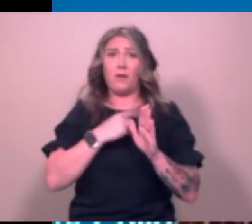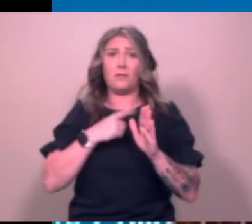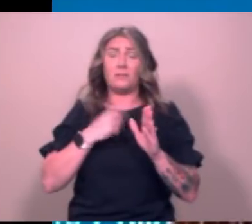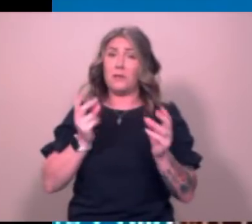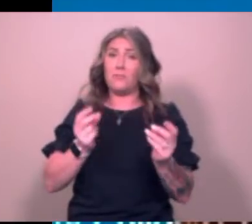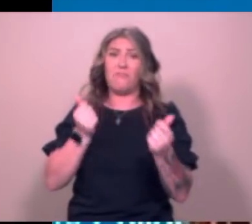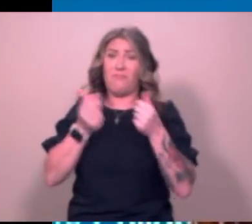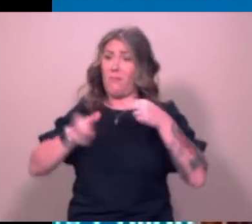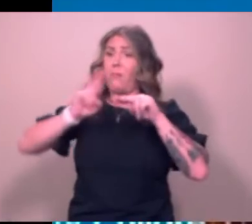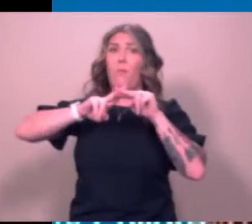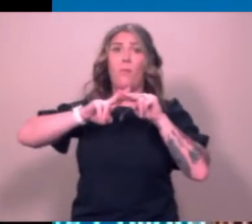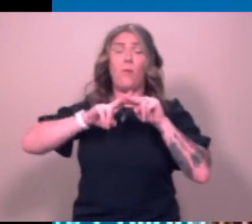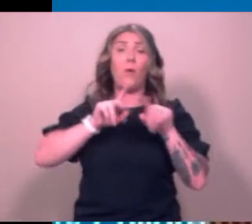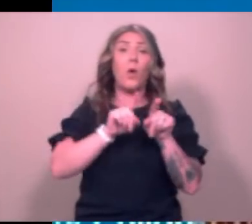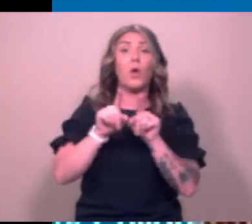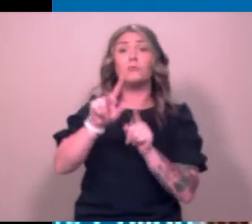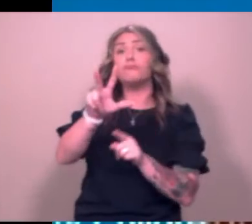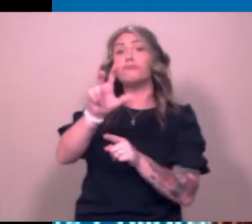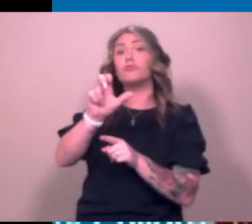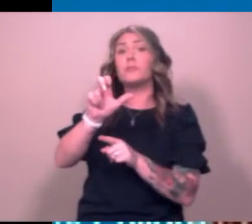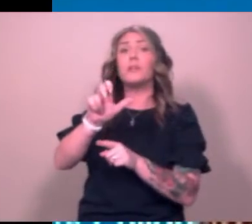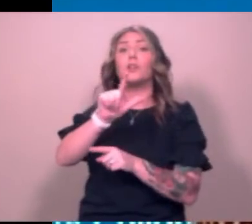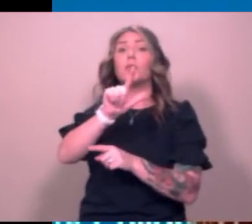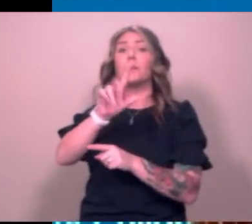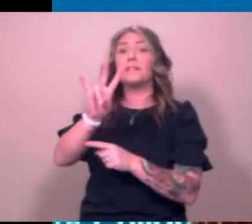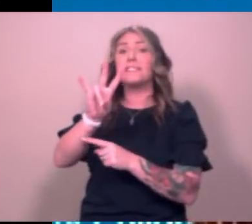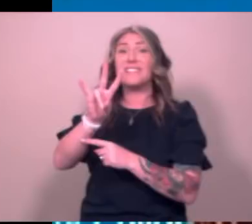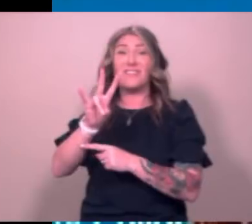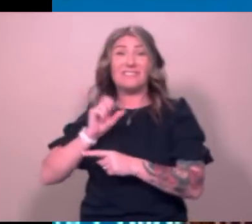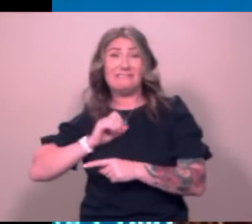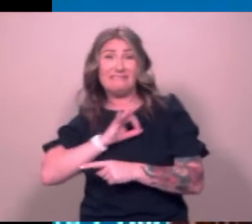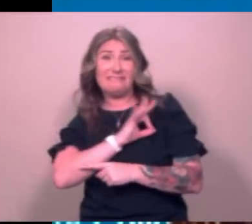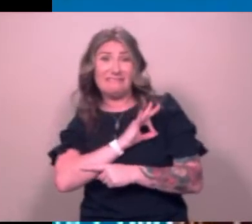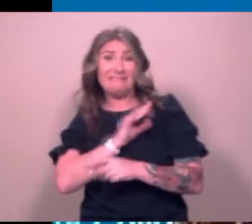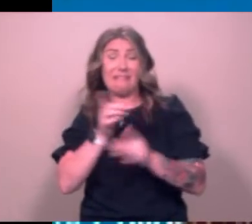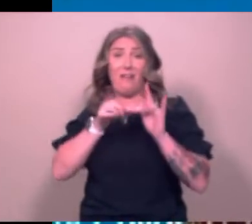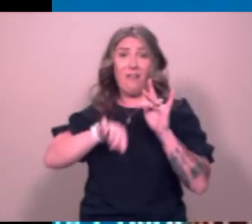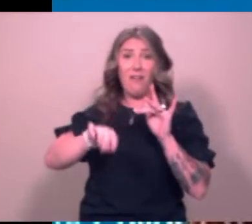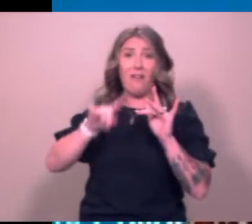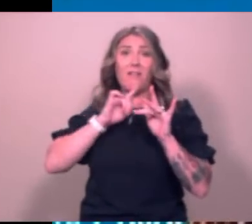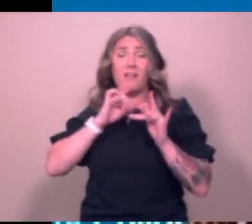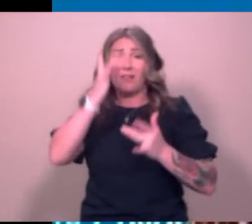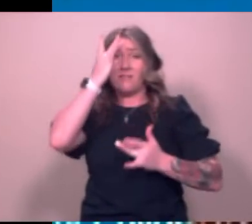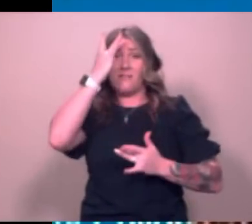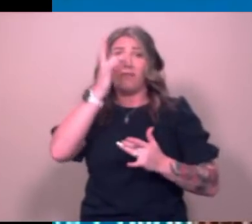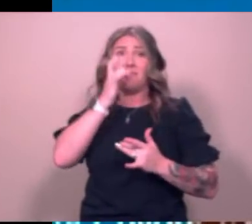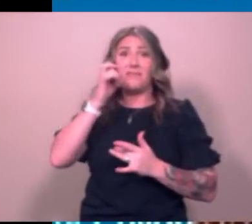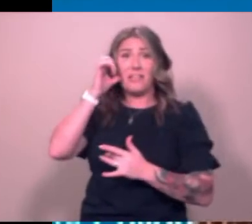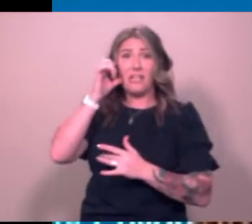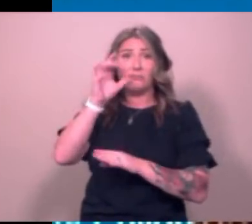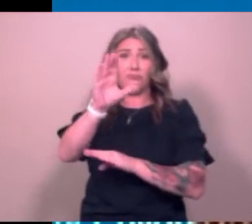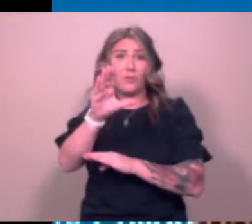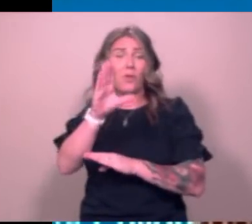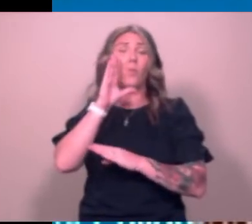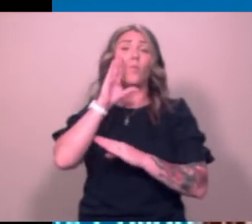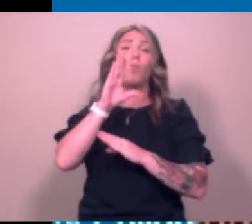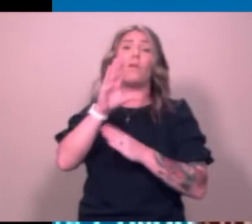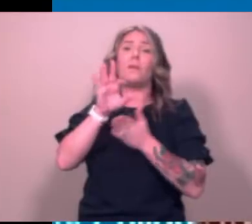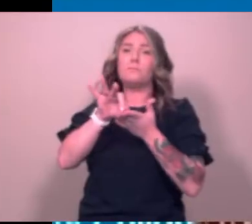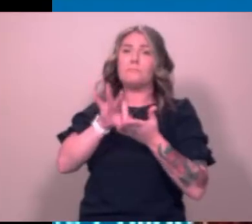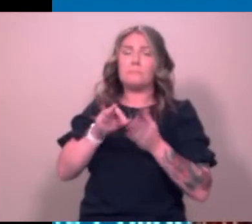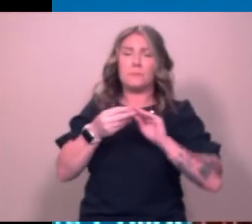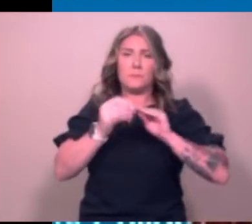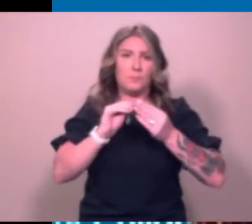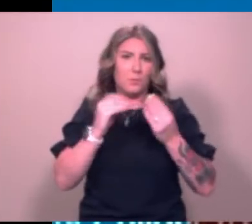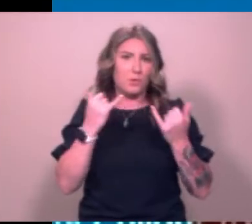risen. We also have 327 staff out. That was as of yesterday afternoon. We'll recalculate the numbers today. I know we have